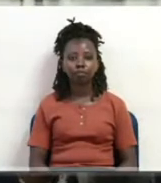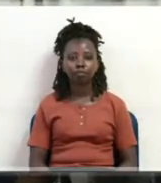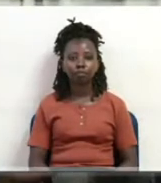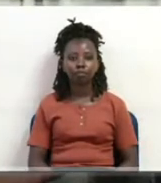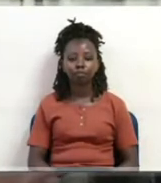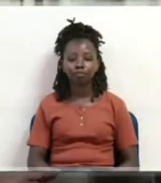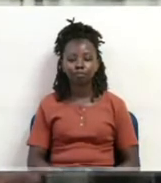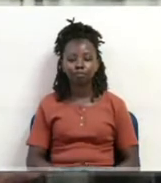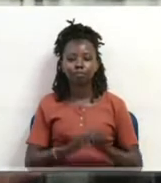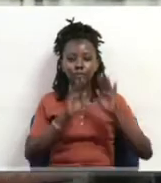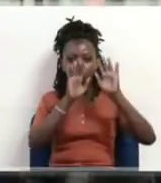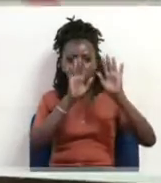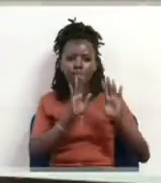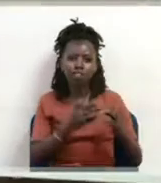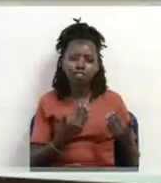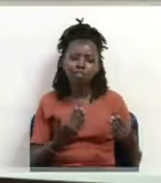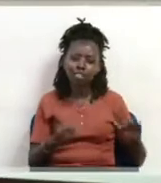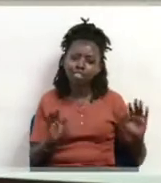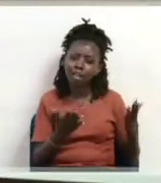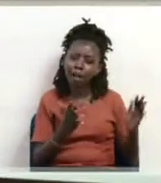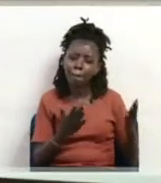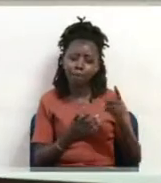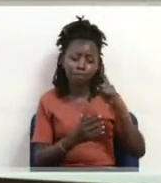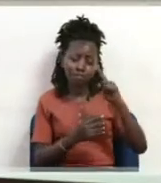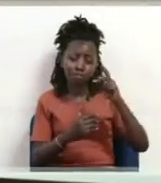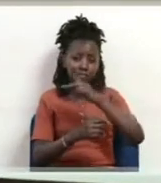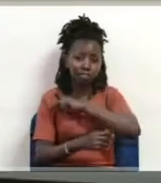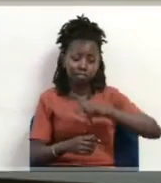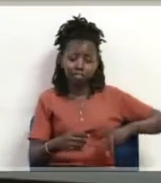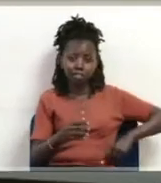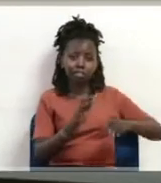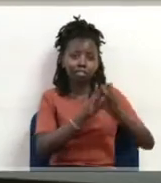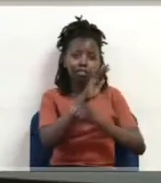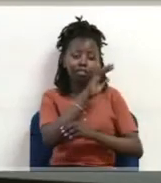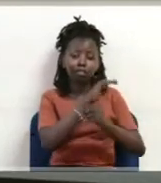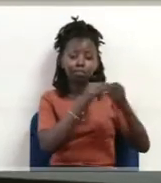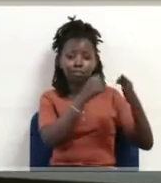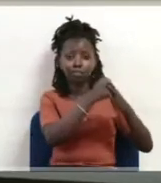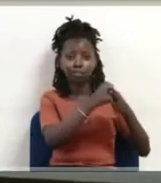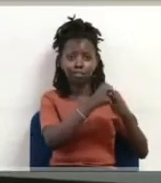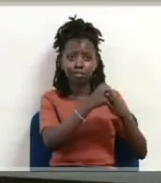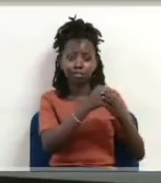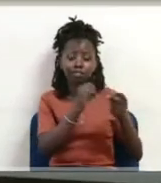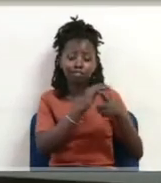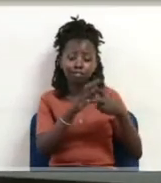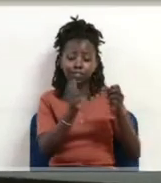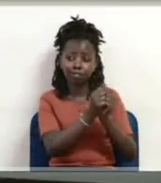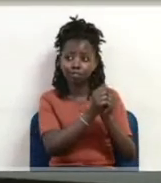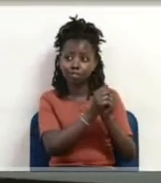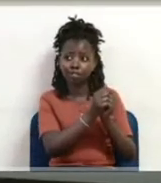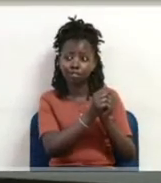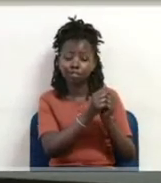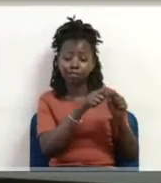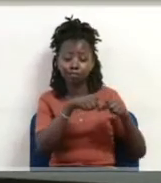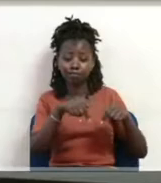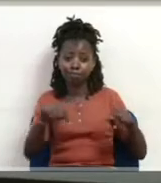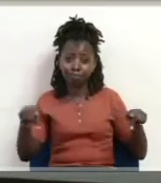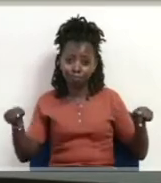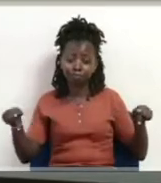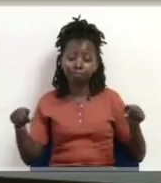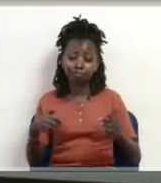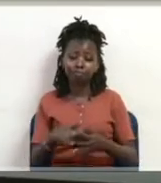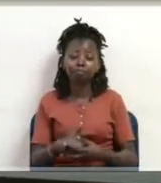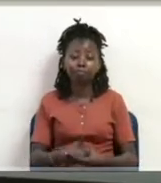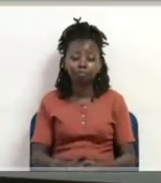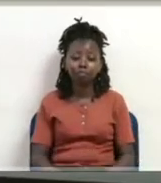Wonderful things are happening. 1 Kings 8, verse 10 and 11. And it came to pass when the priest came out of the holy place that